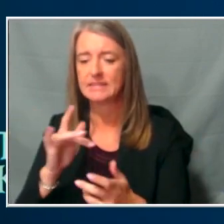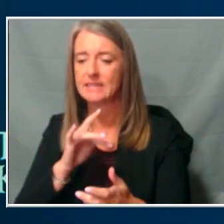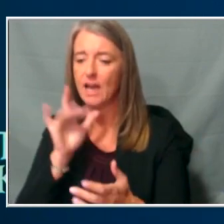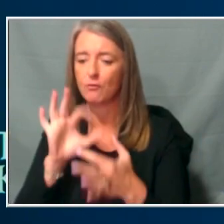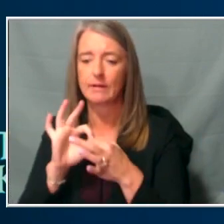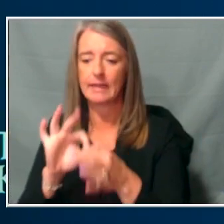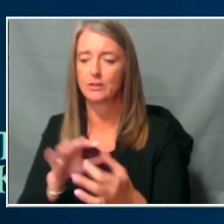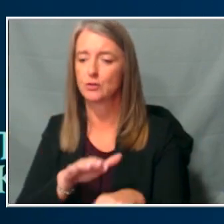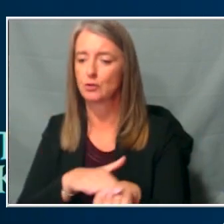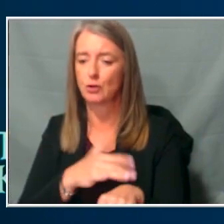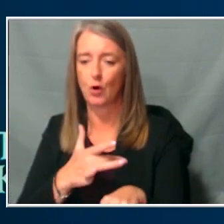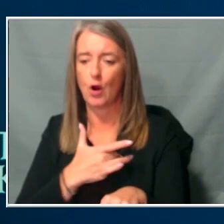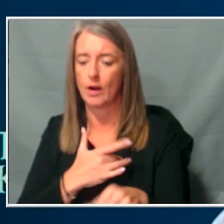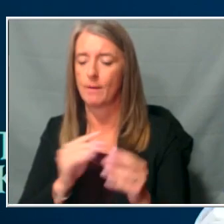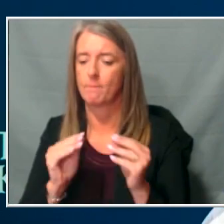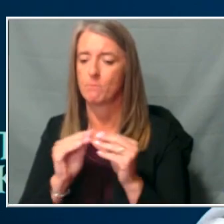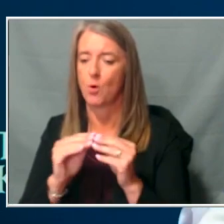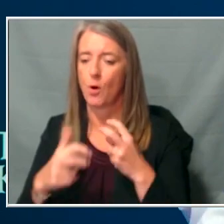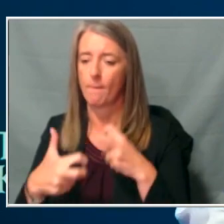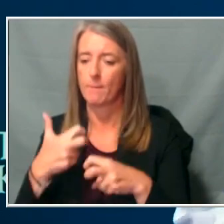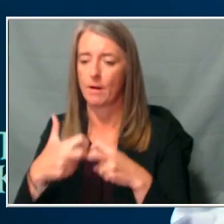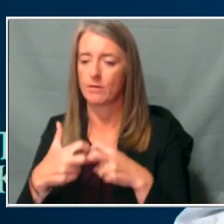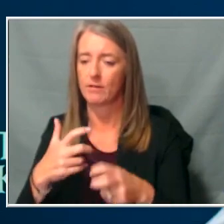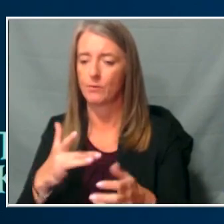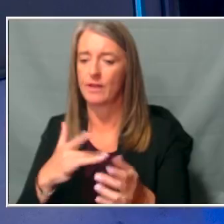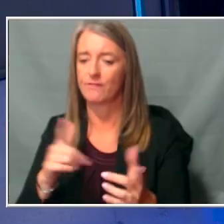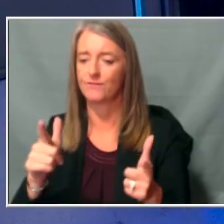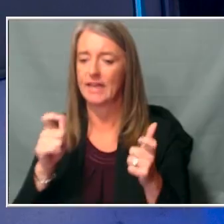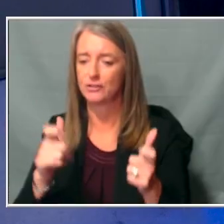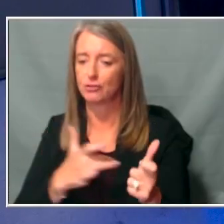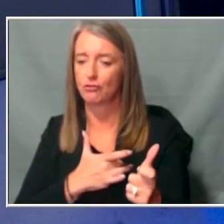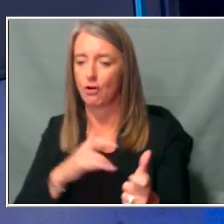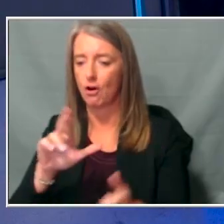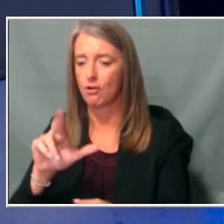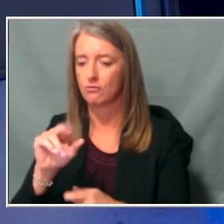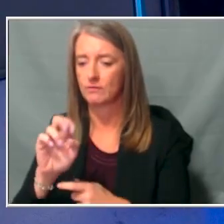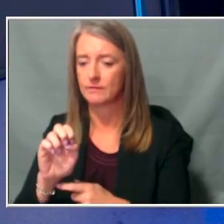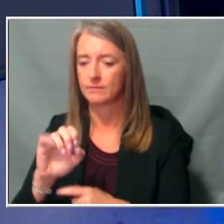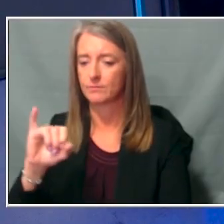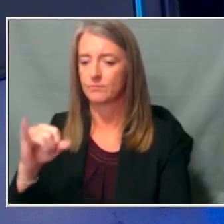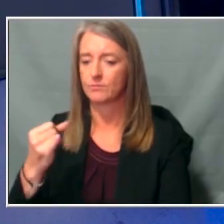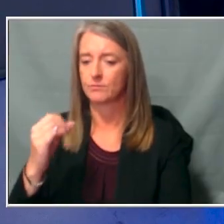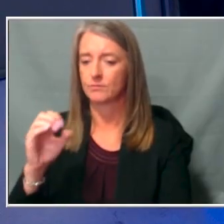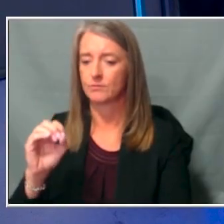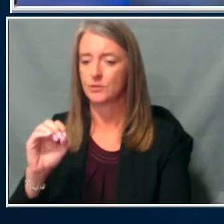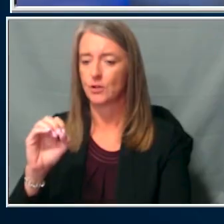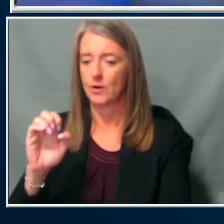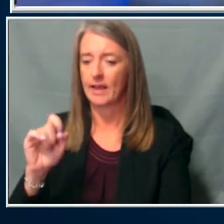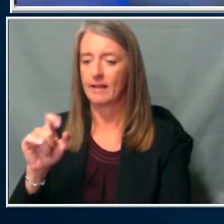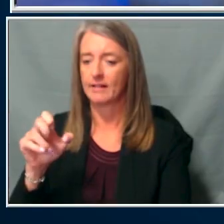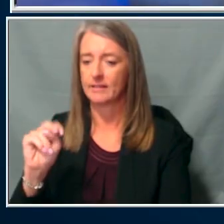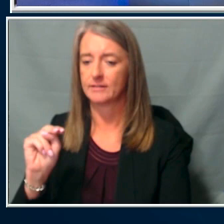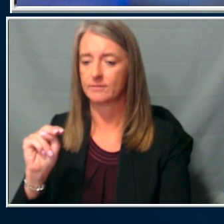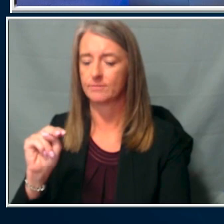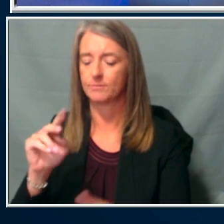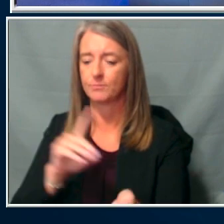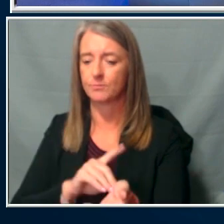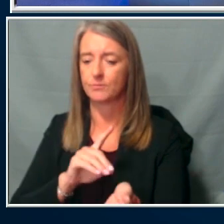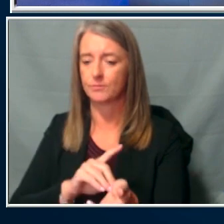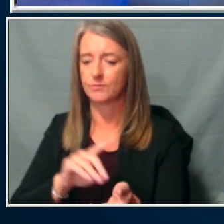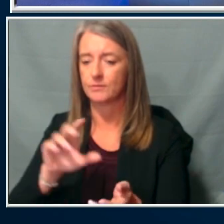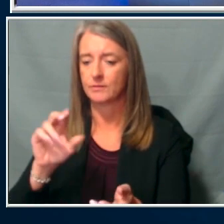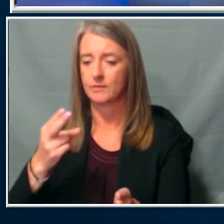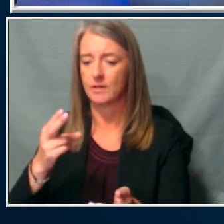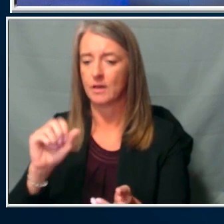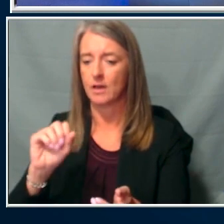be more problematic in faster heart rates. Joellen has a question for Dr. Hawkinson. Yeah. She says, the